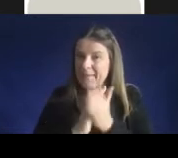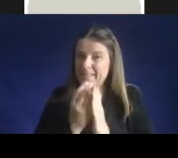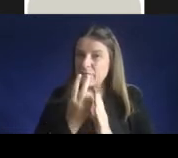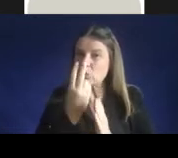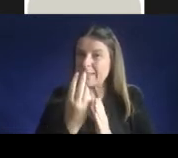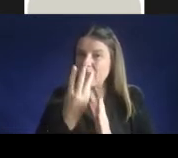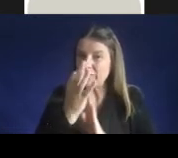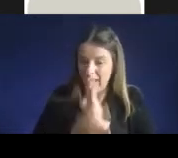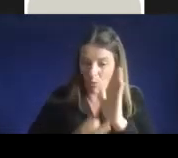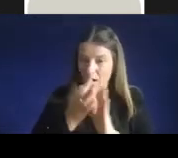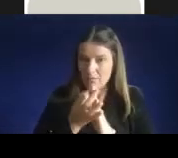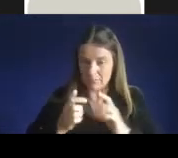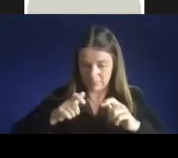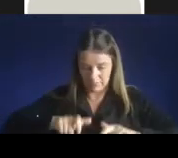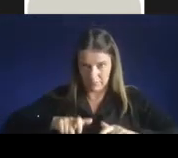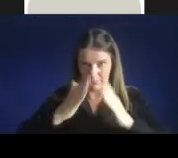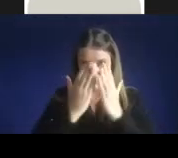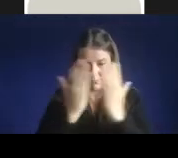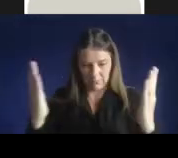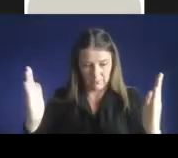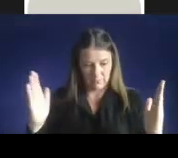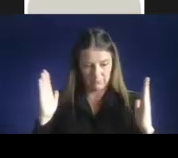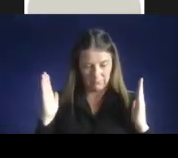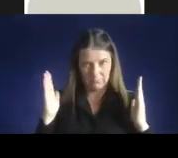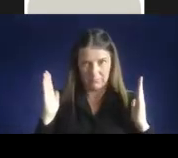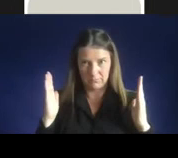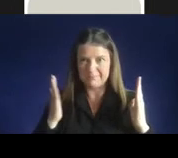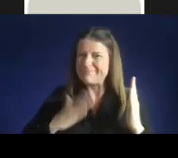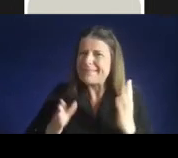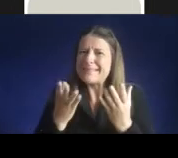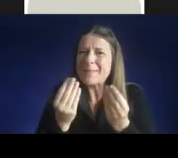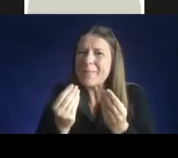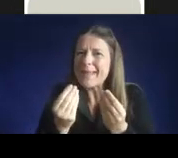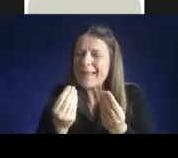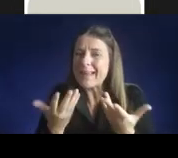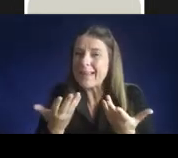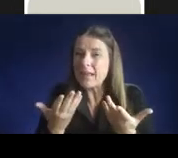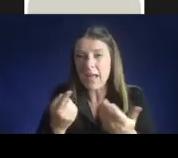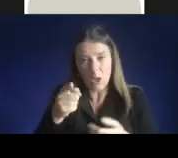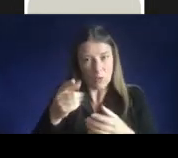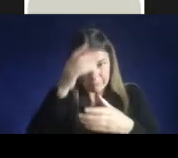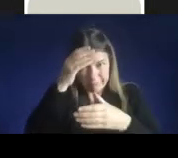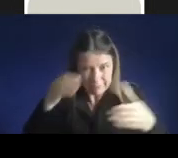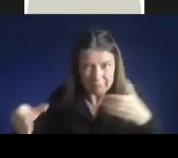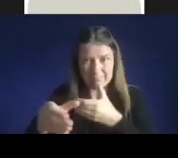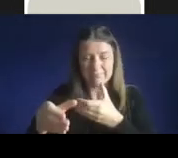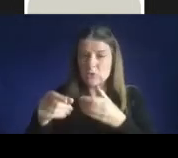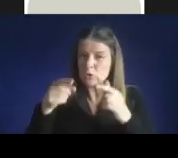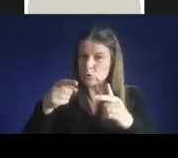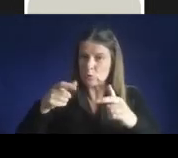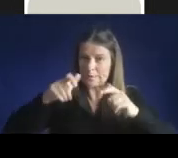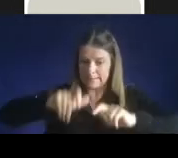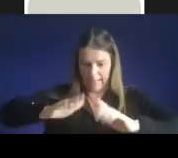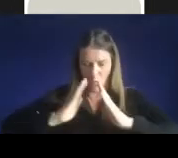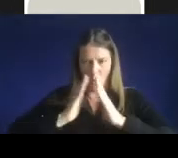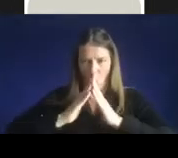do. If we, in our flats, are struggling with the pandemic, when we